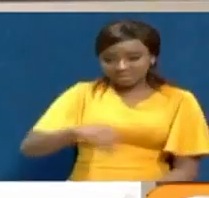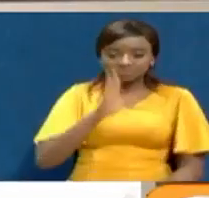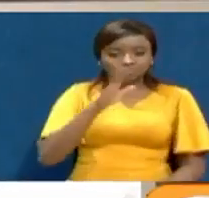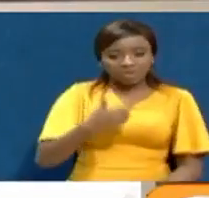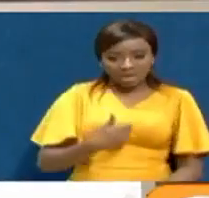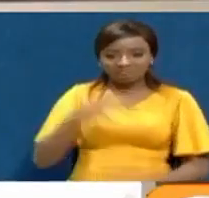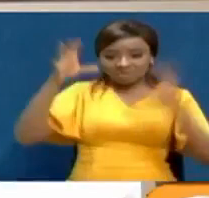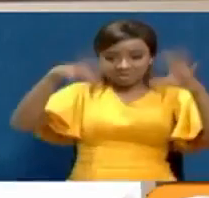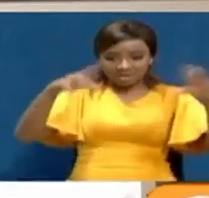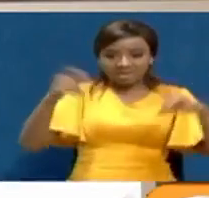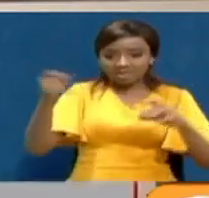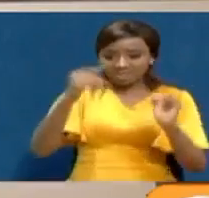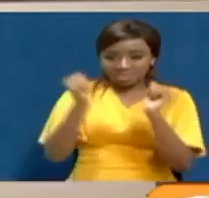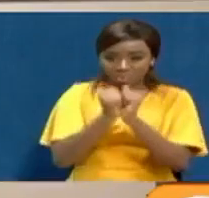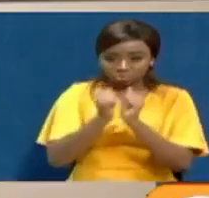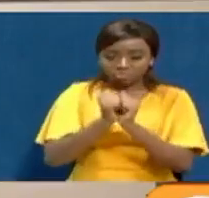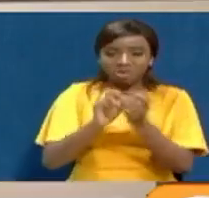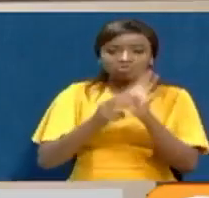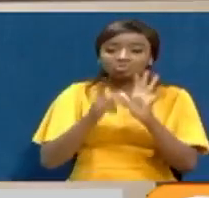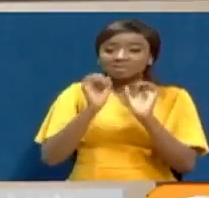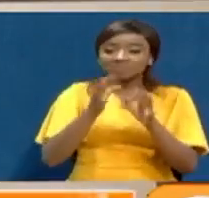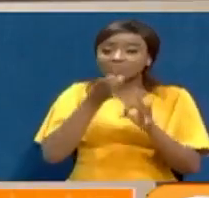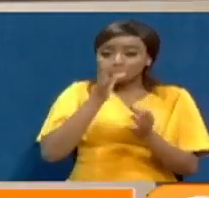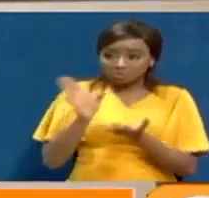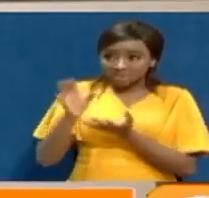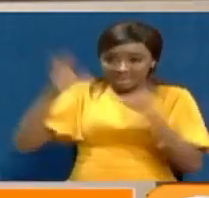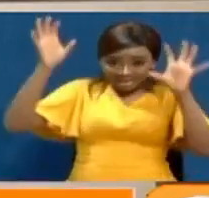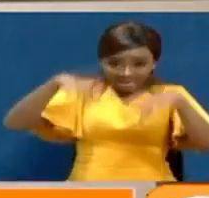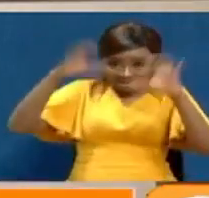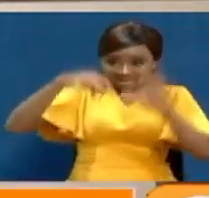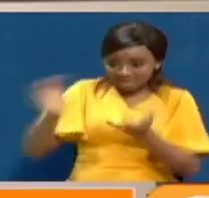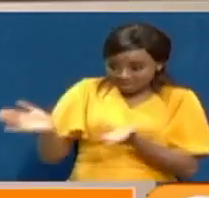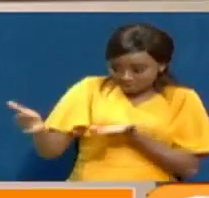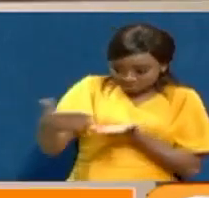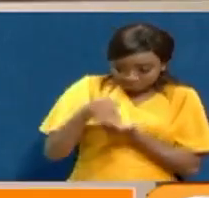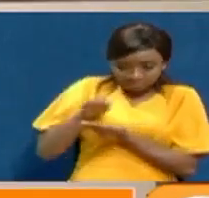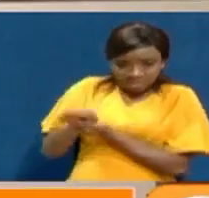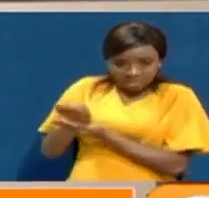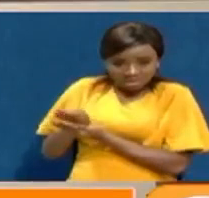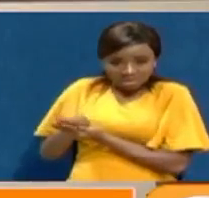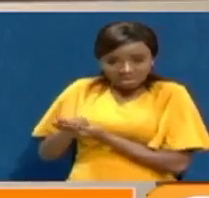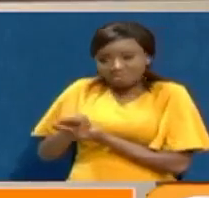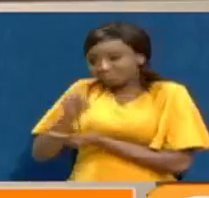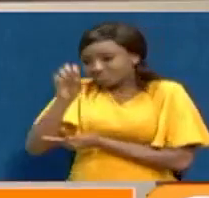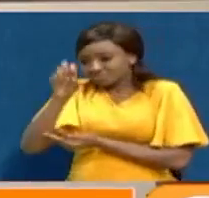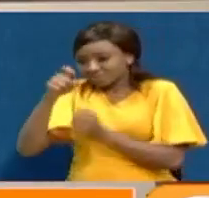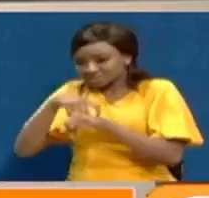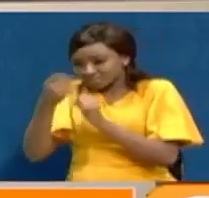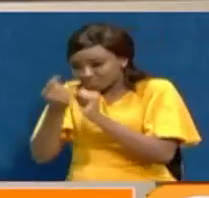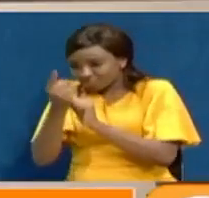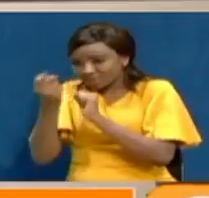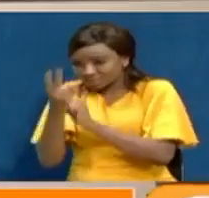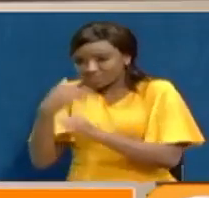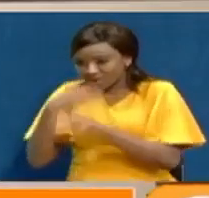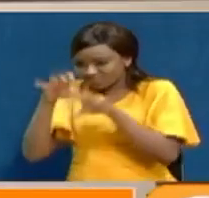in October. So if the water can be harvested and kept safely for use during the days where we have no rainfall, then